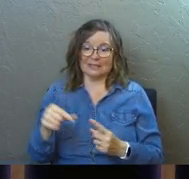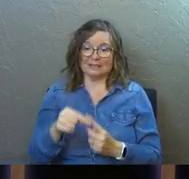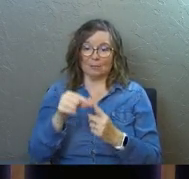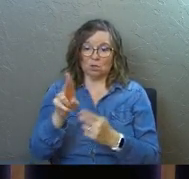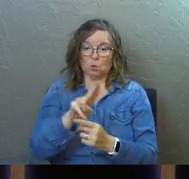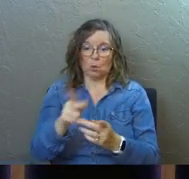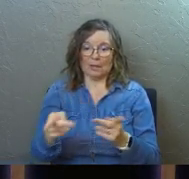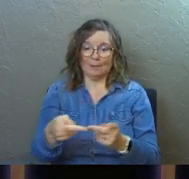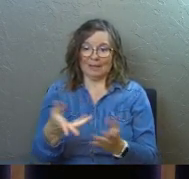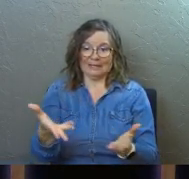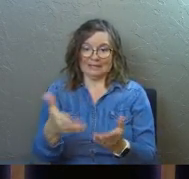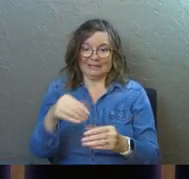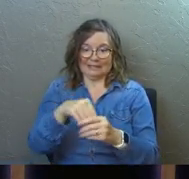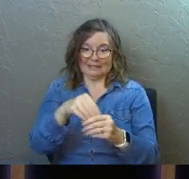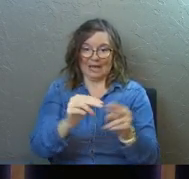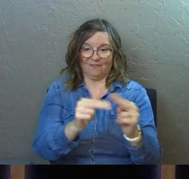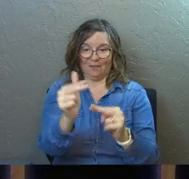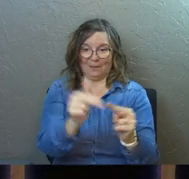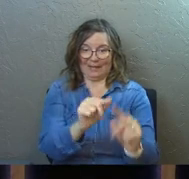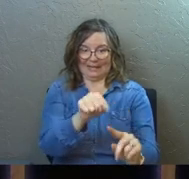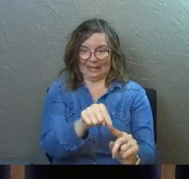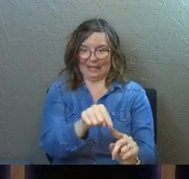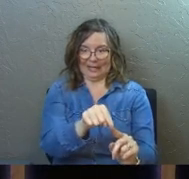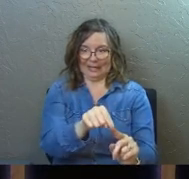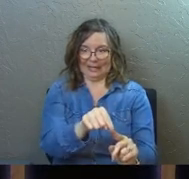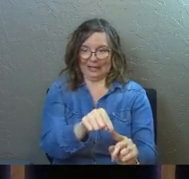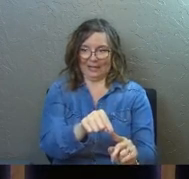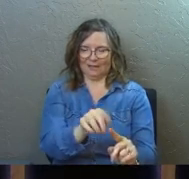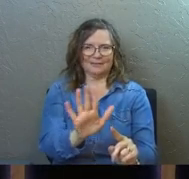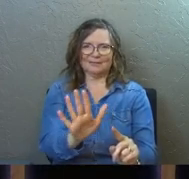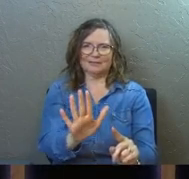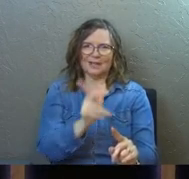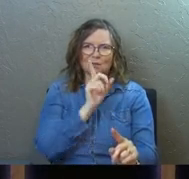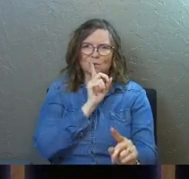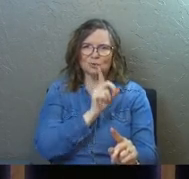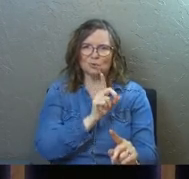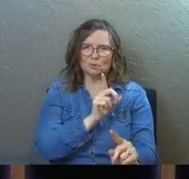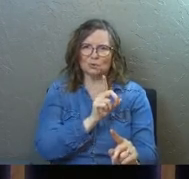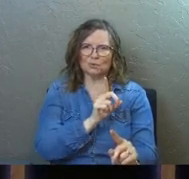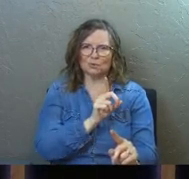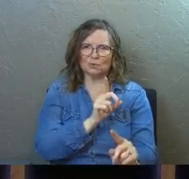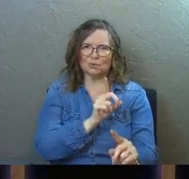special holy place existed inside of a building. It's not true.